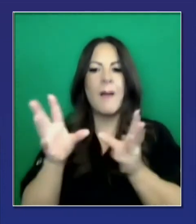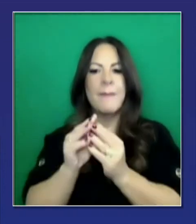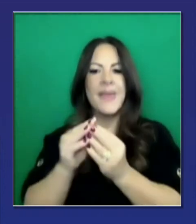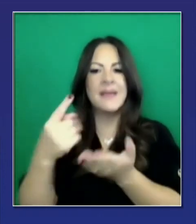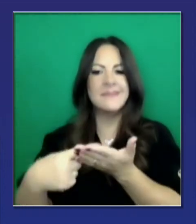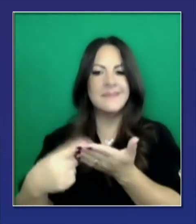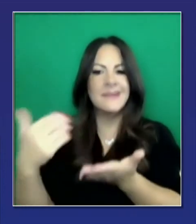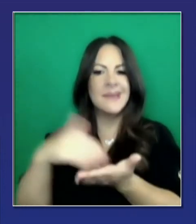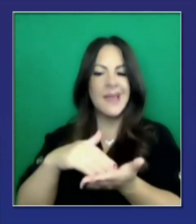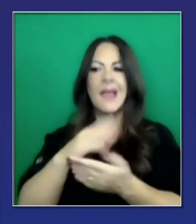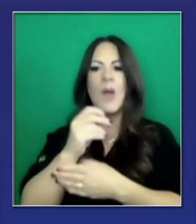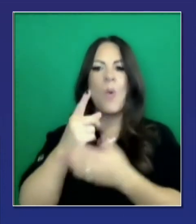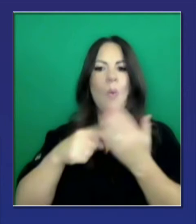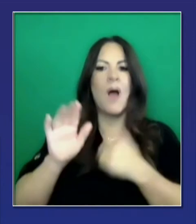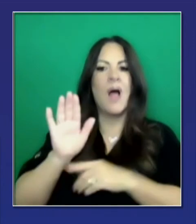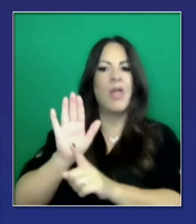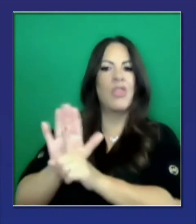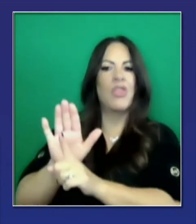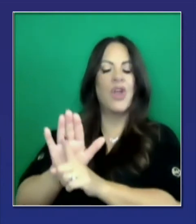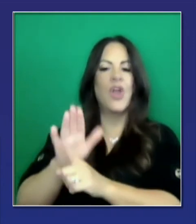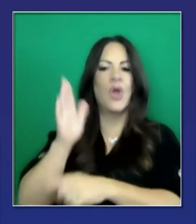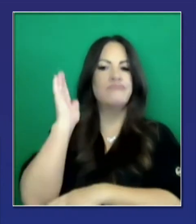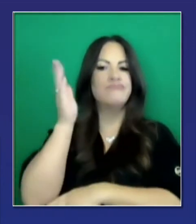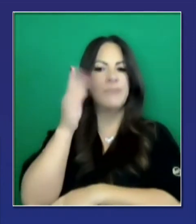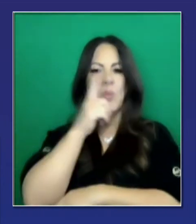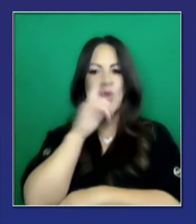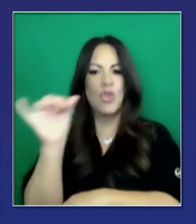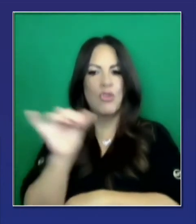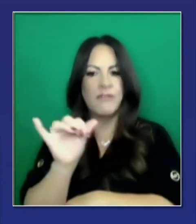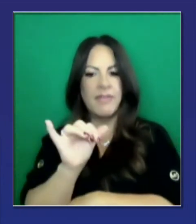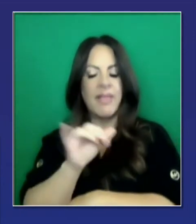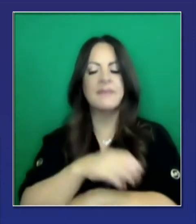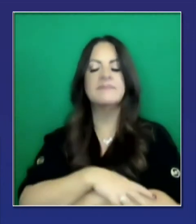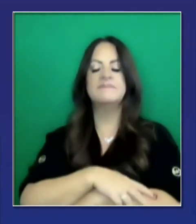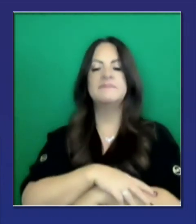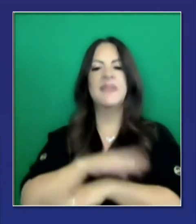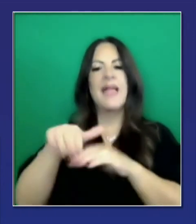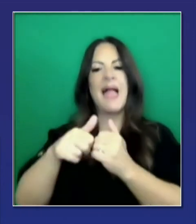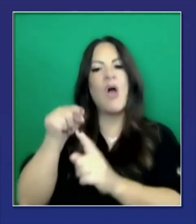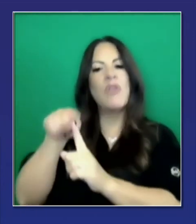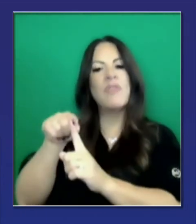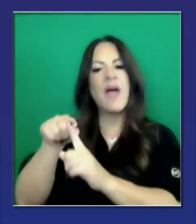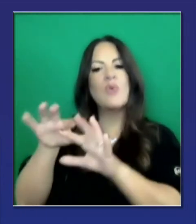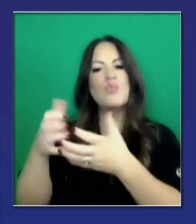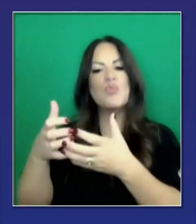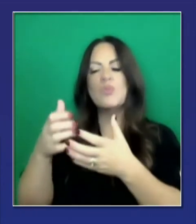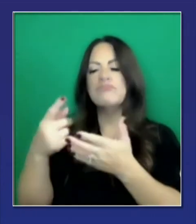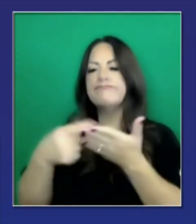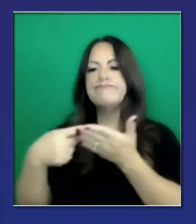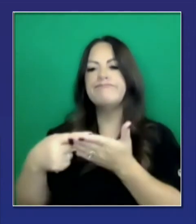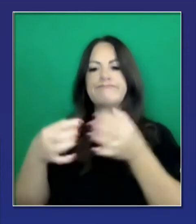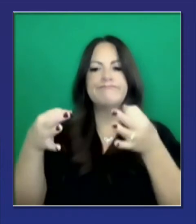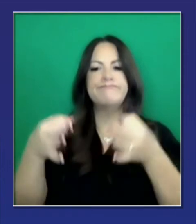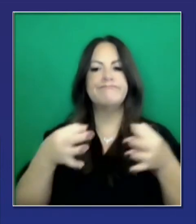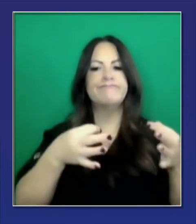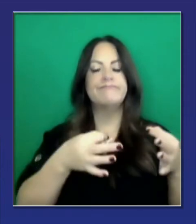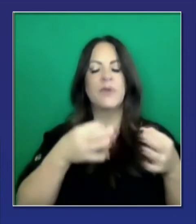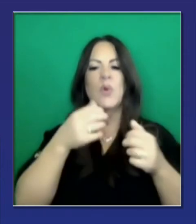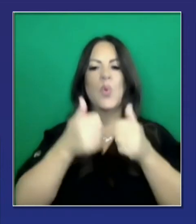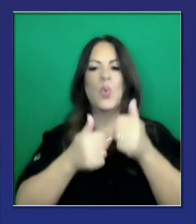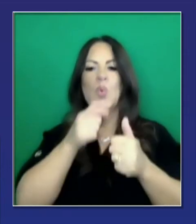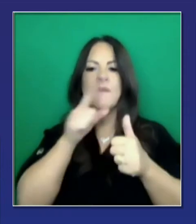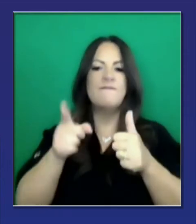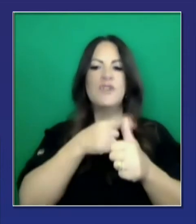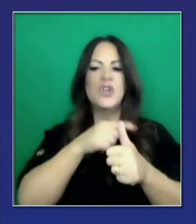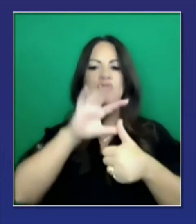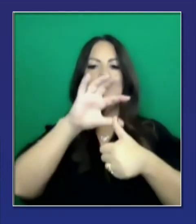the dynamic, the dialectic in terms of that conversation, the really looking at populations and subpopulations. So let's take